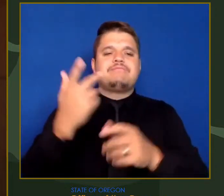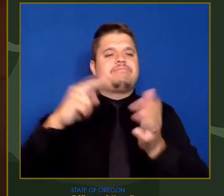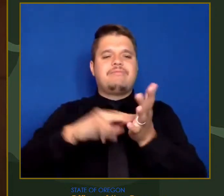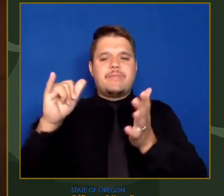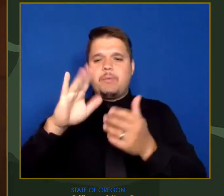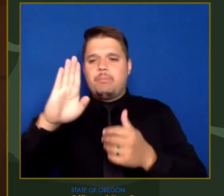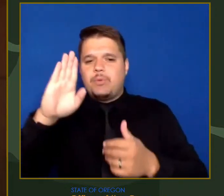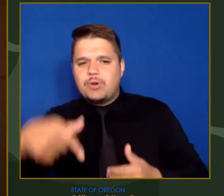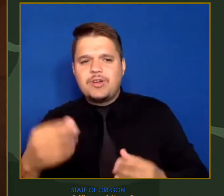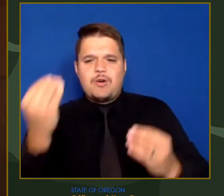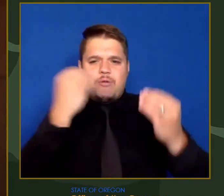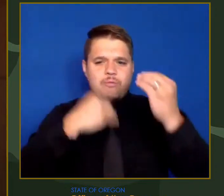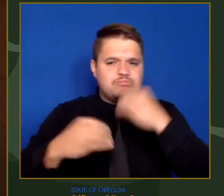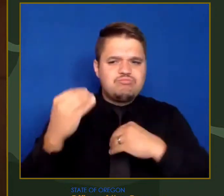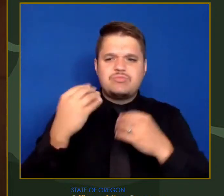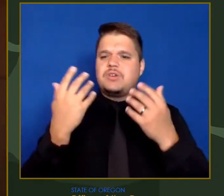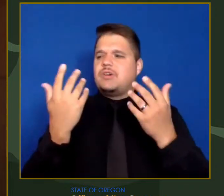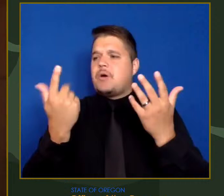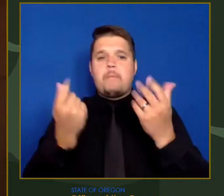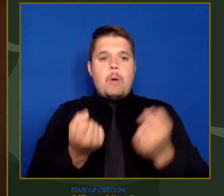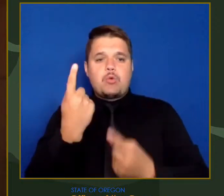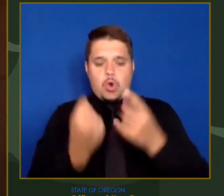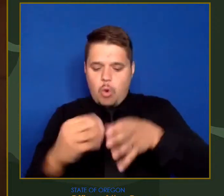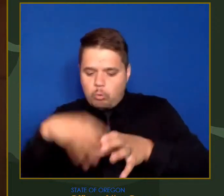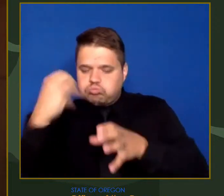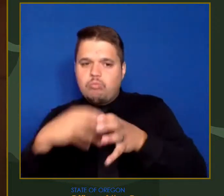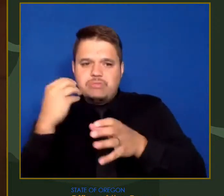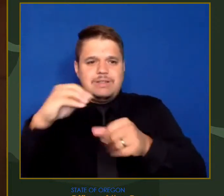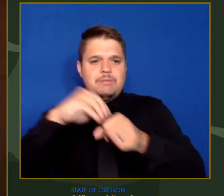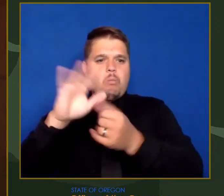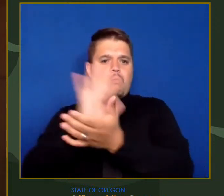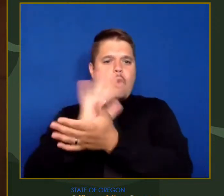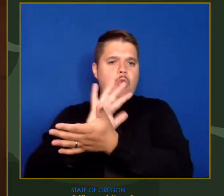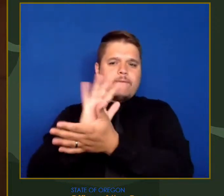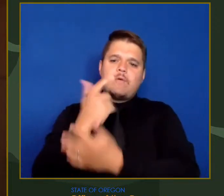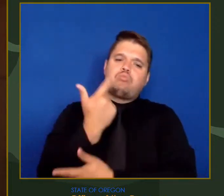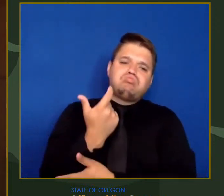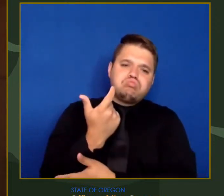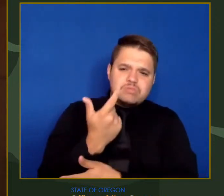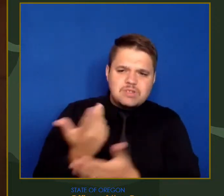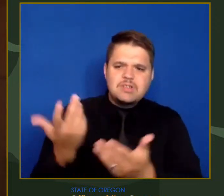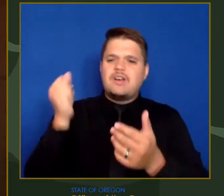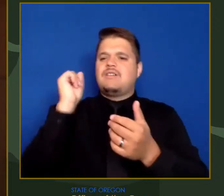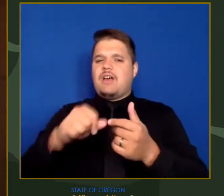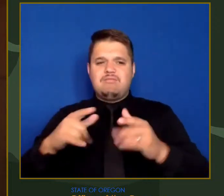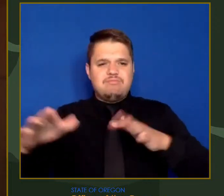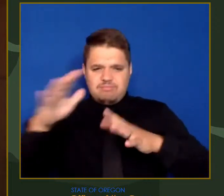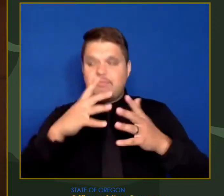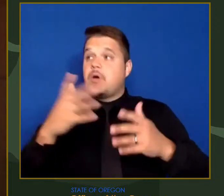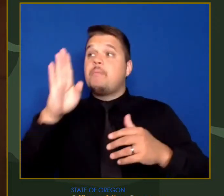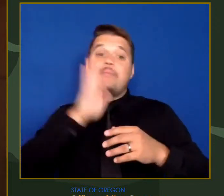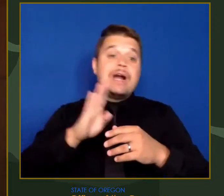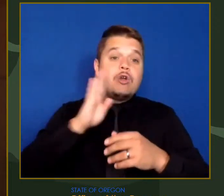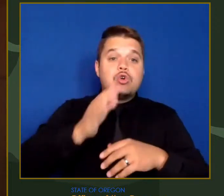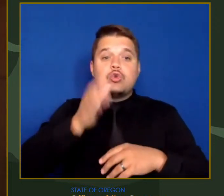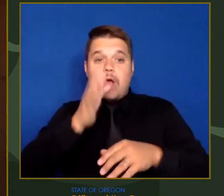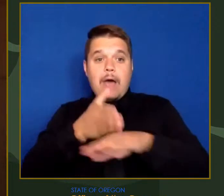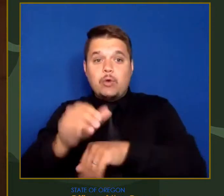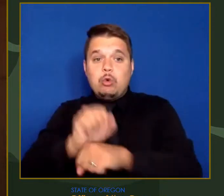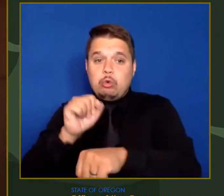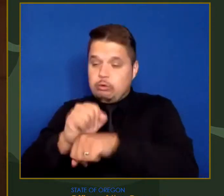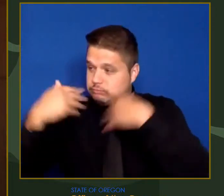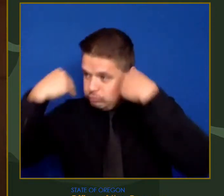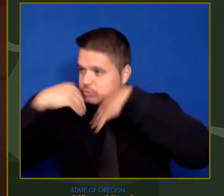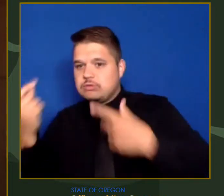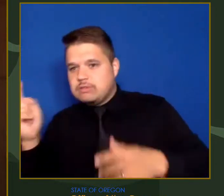again, getting a beer after work at the local brewery with your friends. Restaurants and bars will be able to welcome a